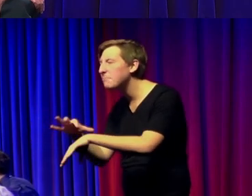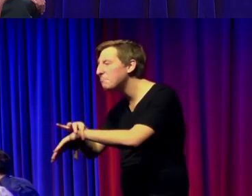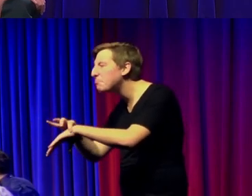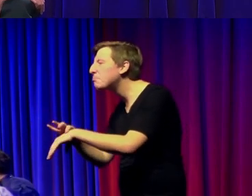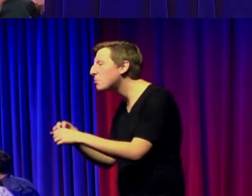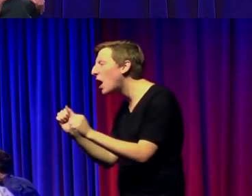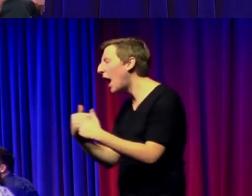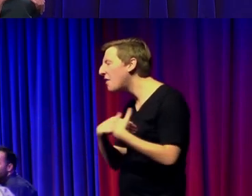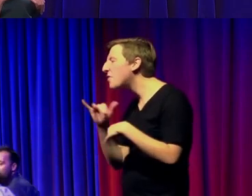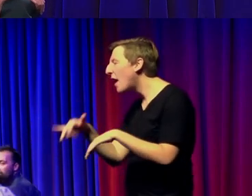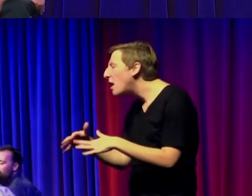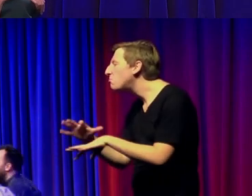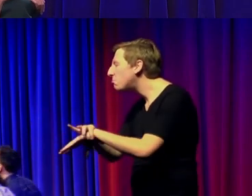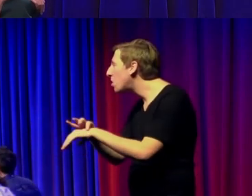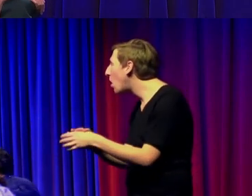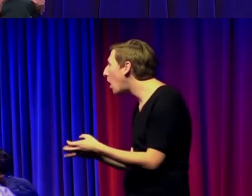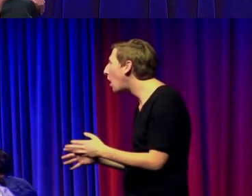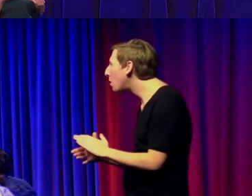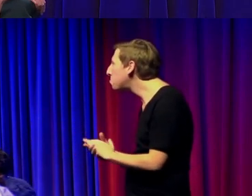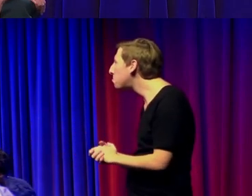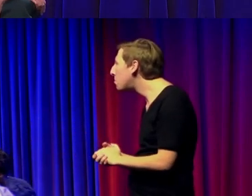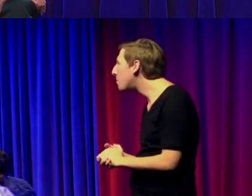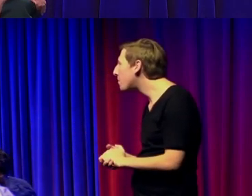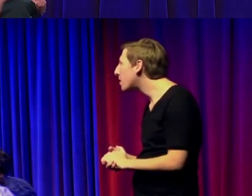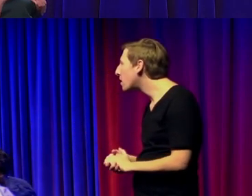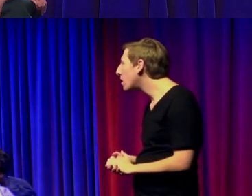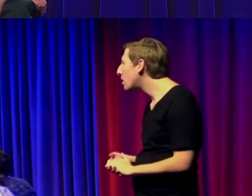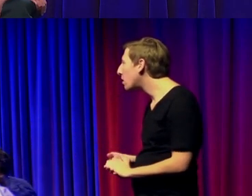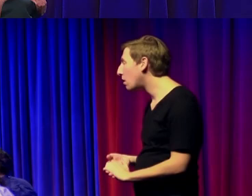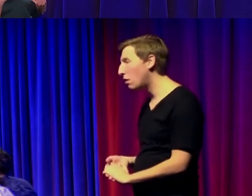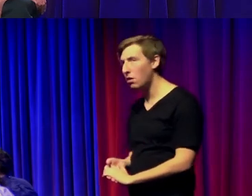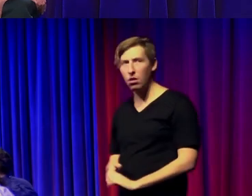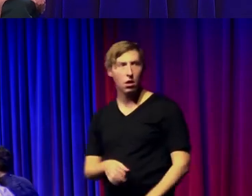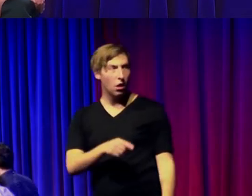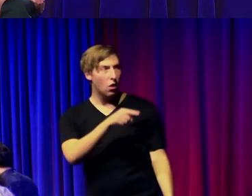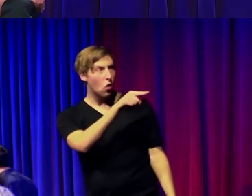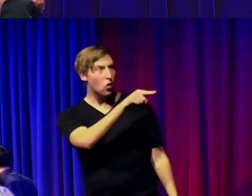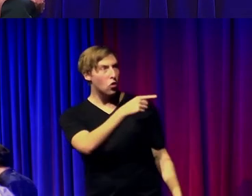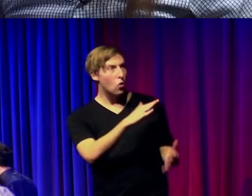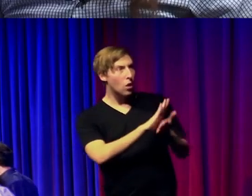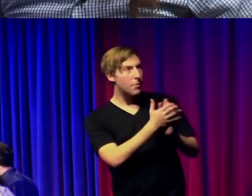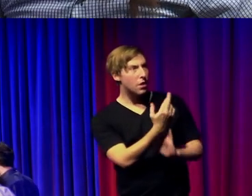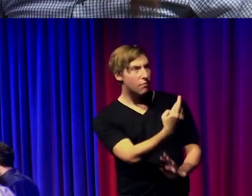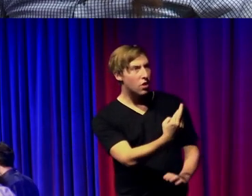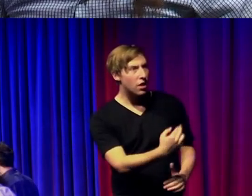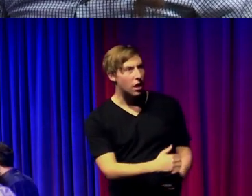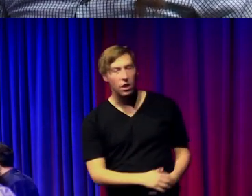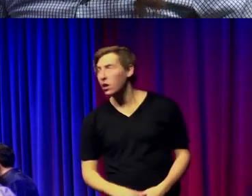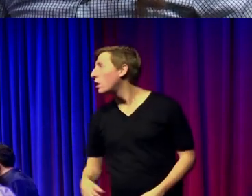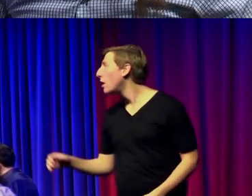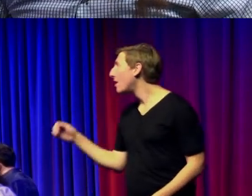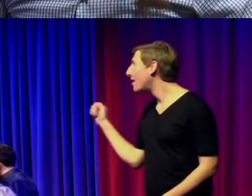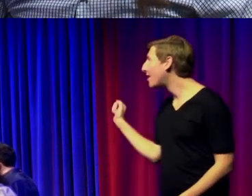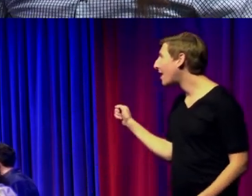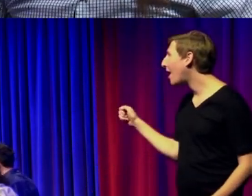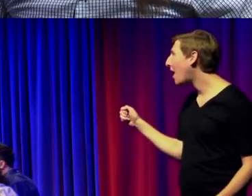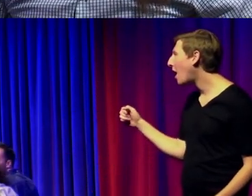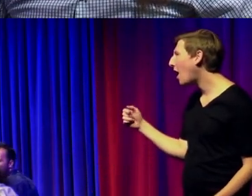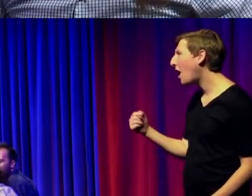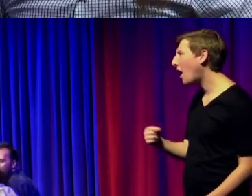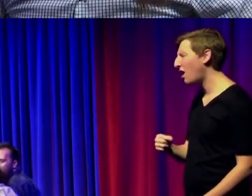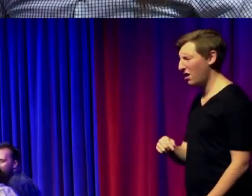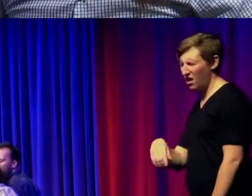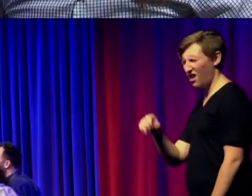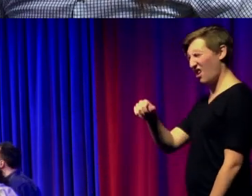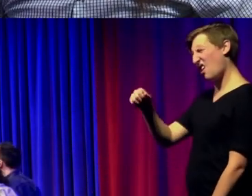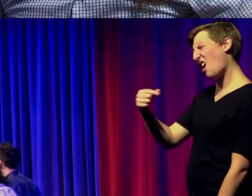Yeah. Okay, do you want to be friends? Guys. Yes. Yeah, I thought we were